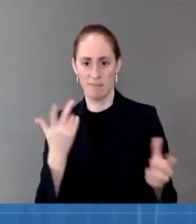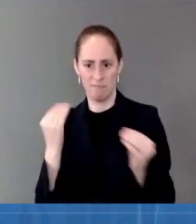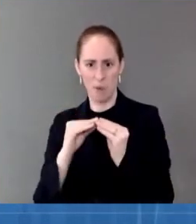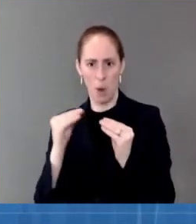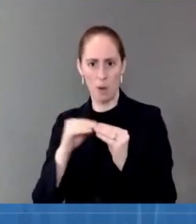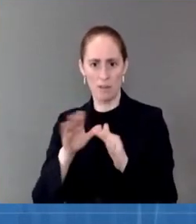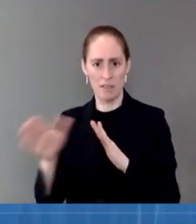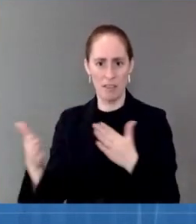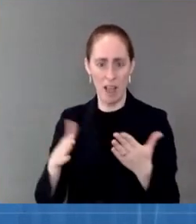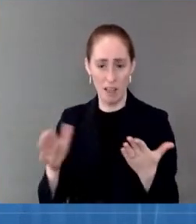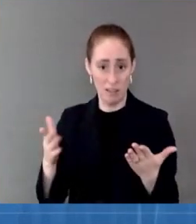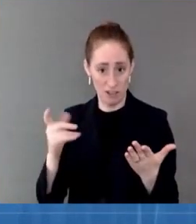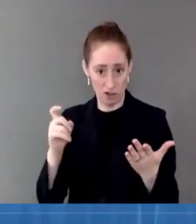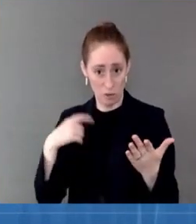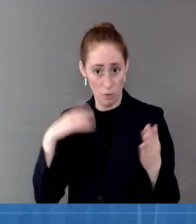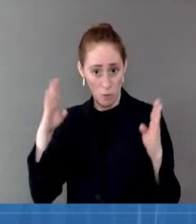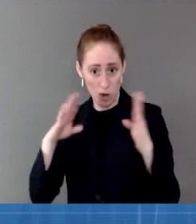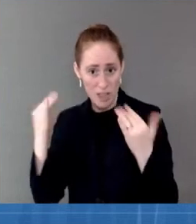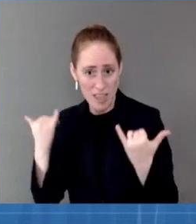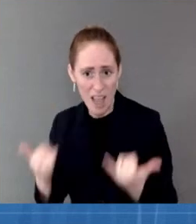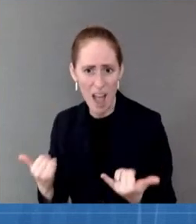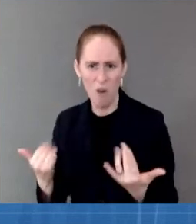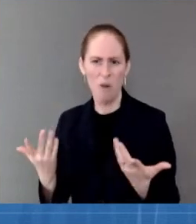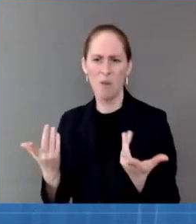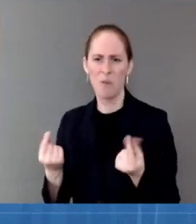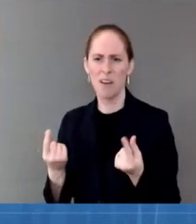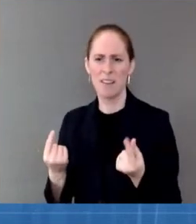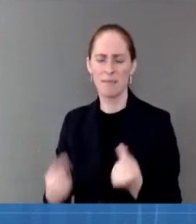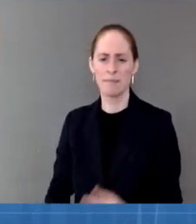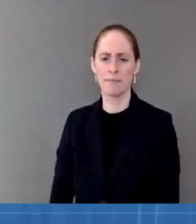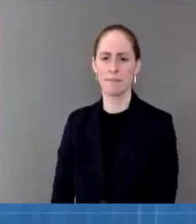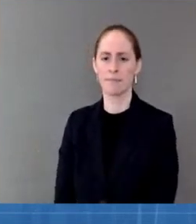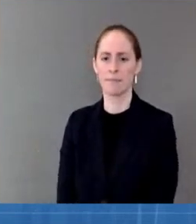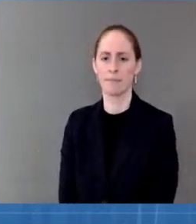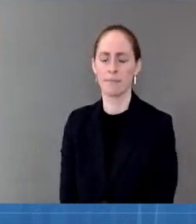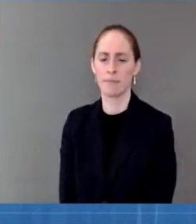Start. Dr. Murthy, do you want to talk about the AstraZeneca monoclonal?